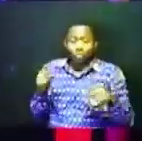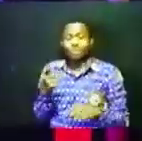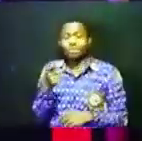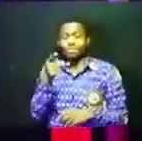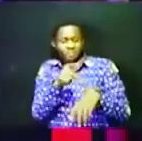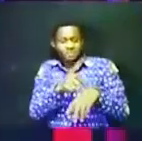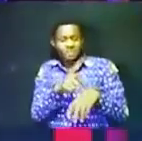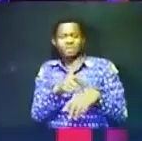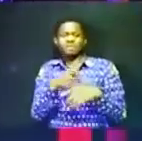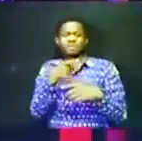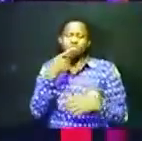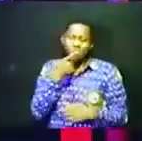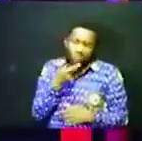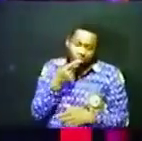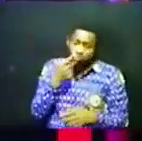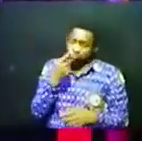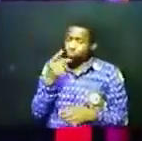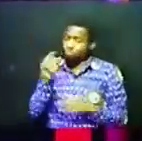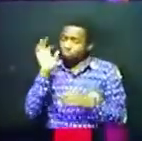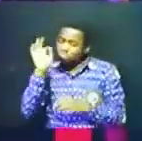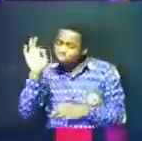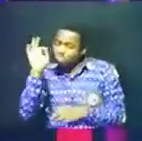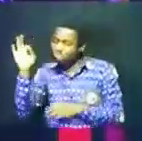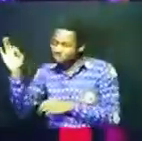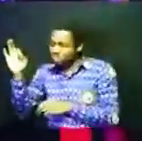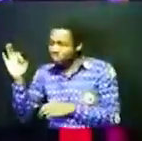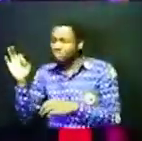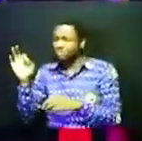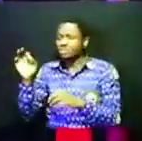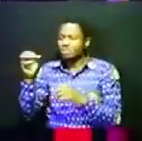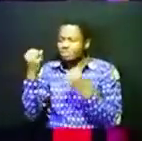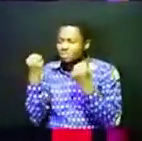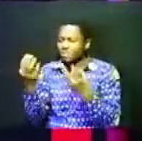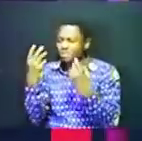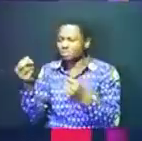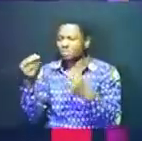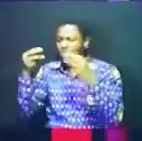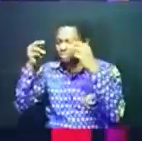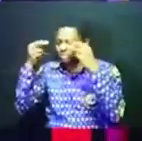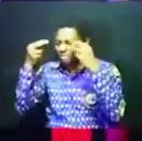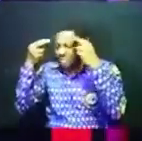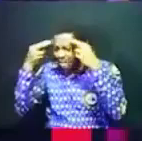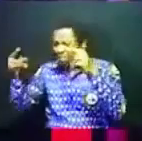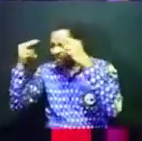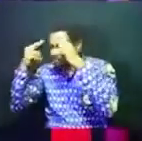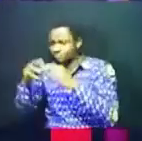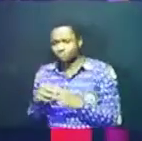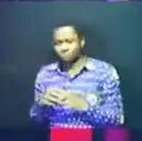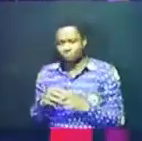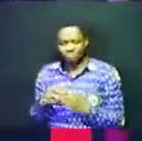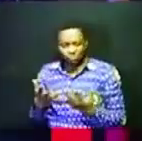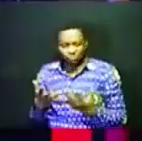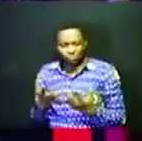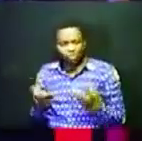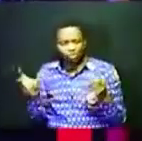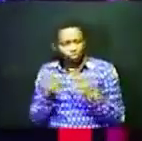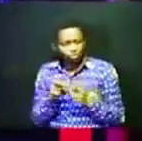the Sanhedrin were confused because if the man were dead, why is his name raising the dead?